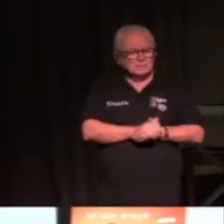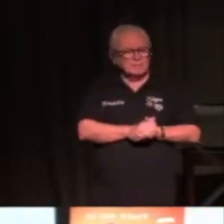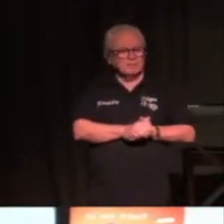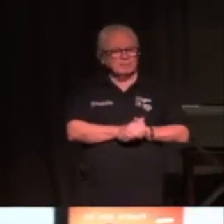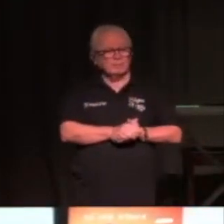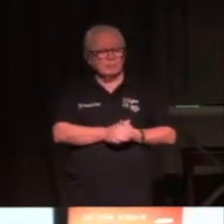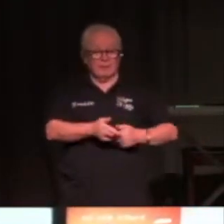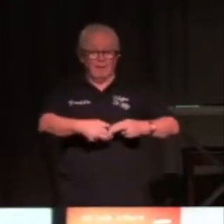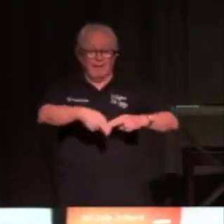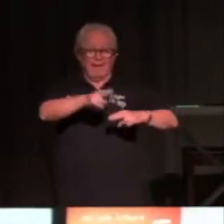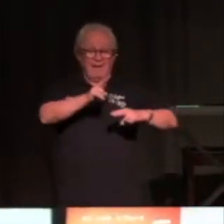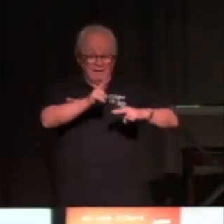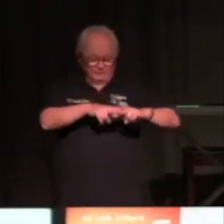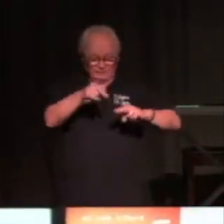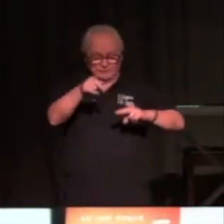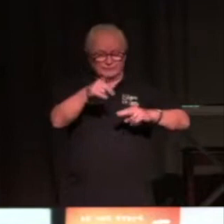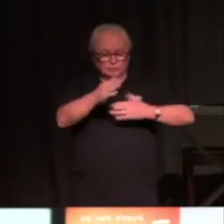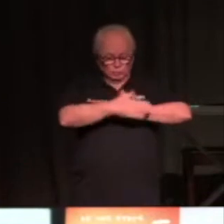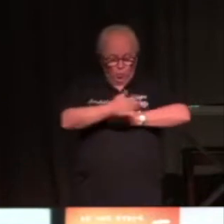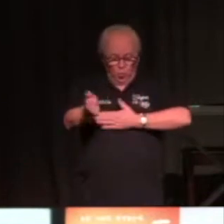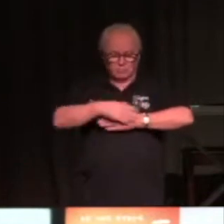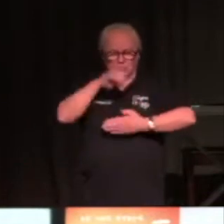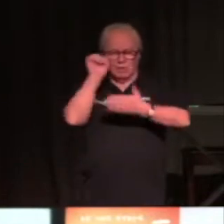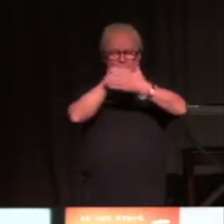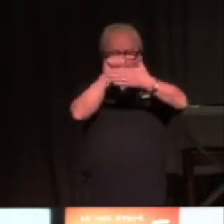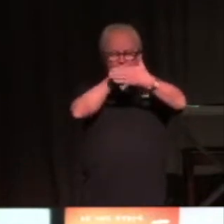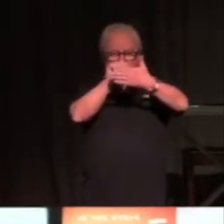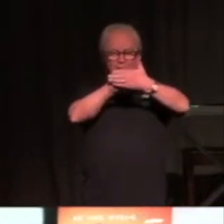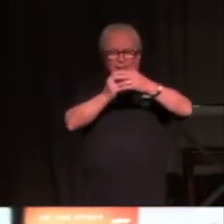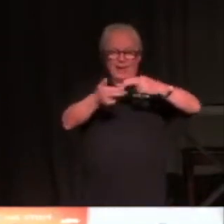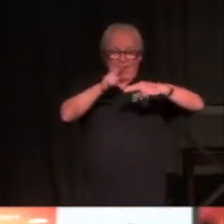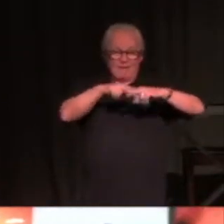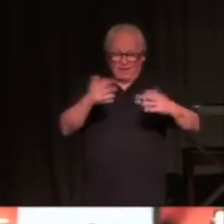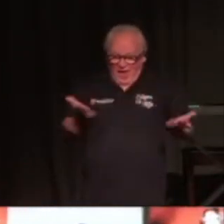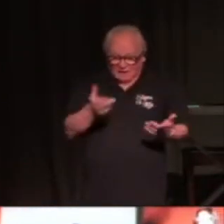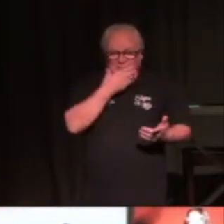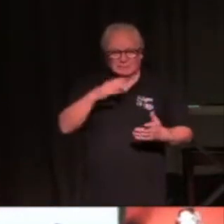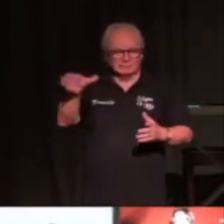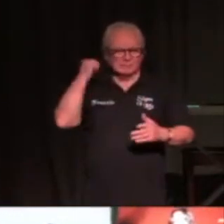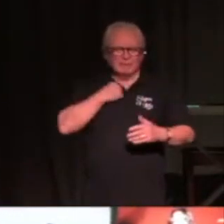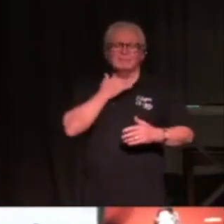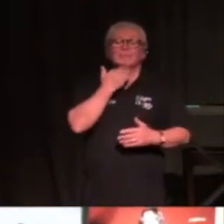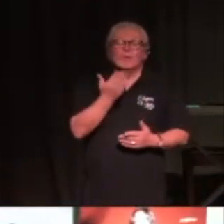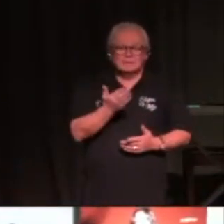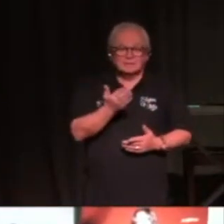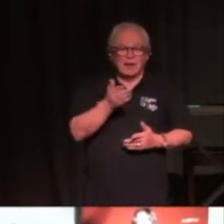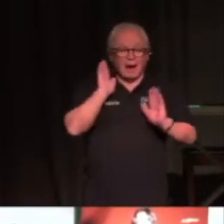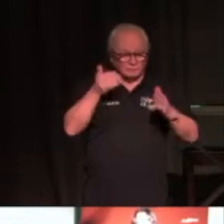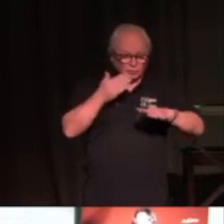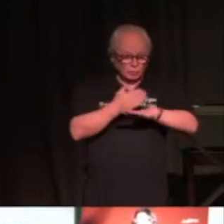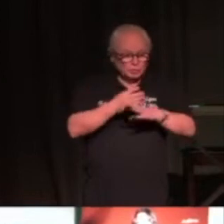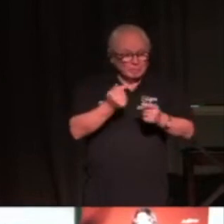If any man hears my voice, he says. And so action will determine whether or not we hear from him.